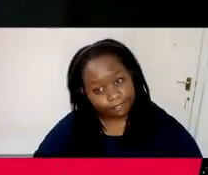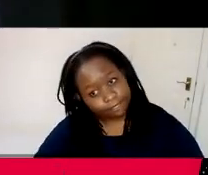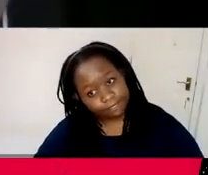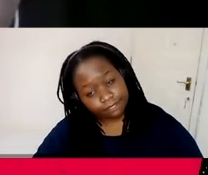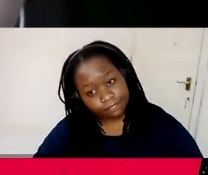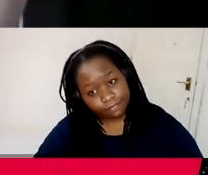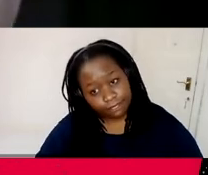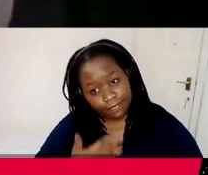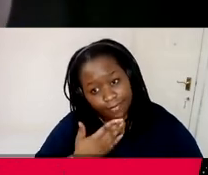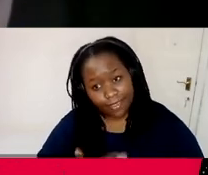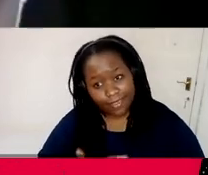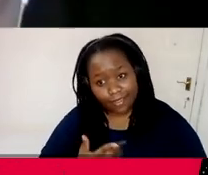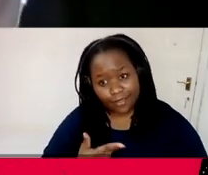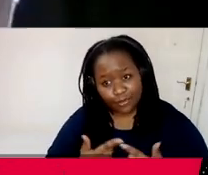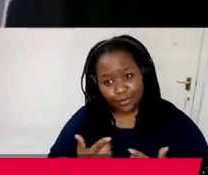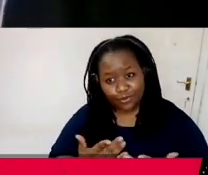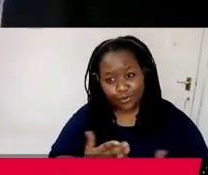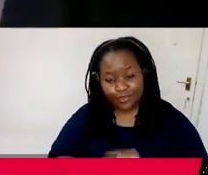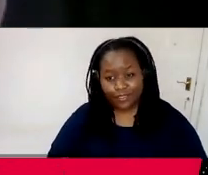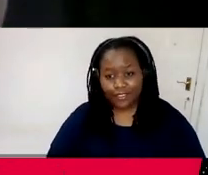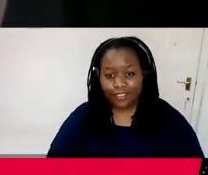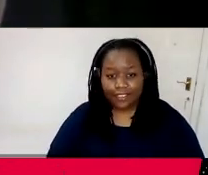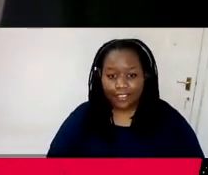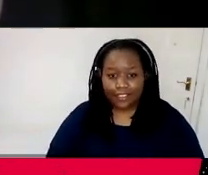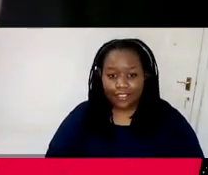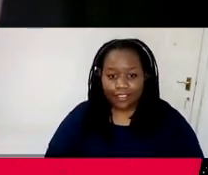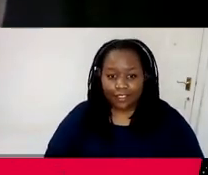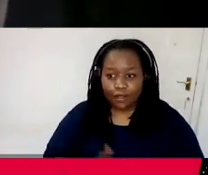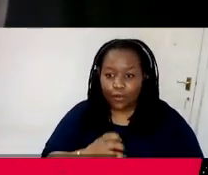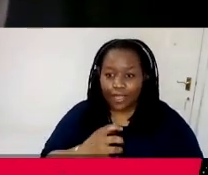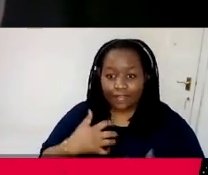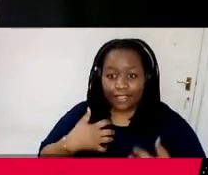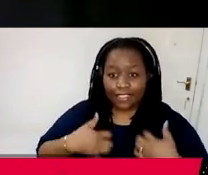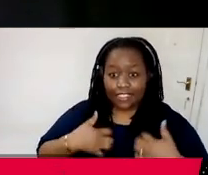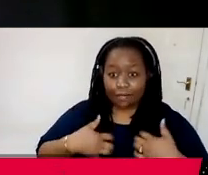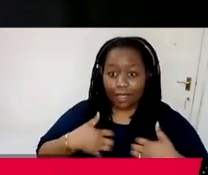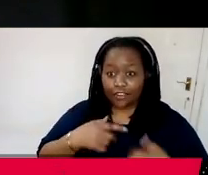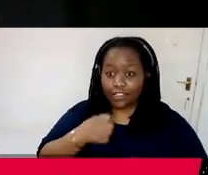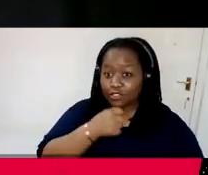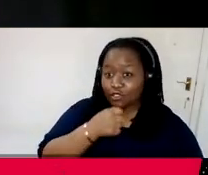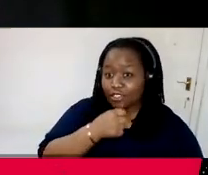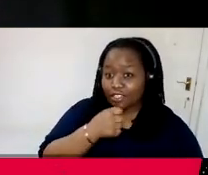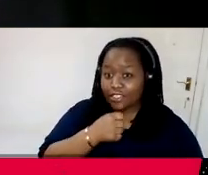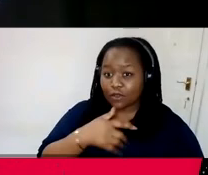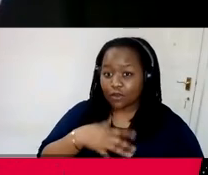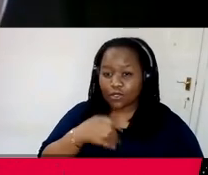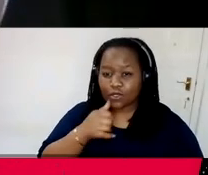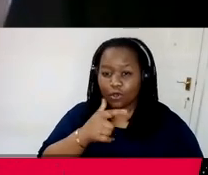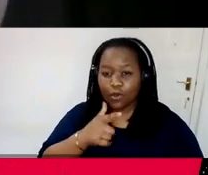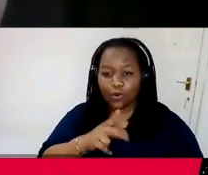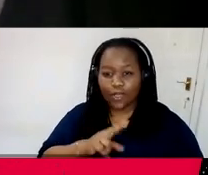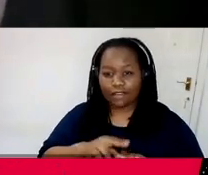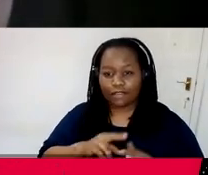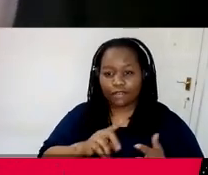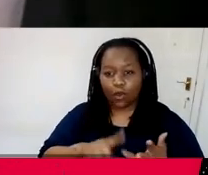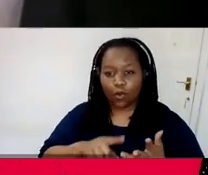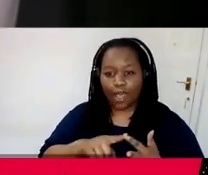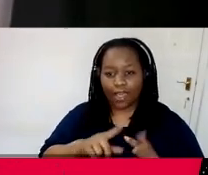be, both to gain information and put pressure on government and private institutions, and if reforms are